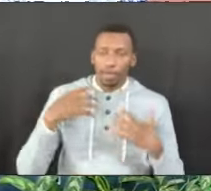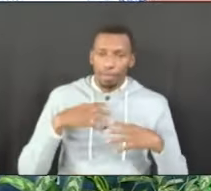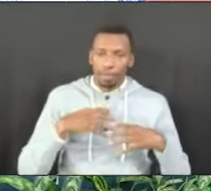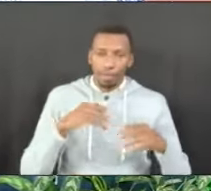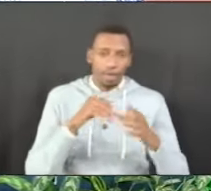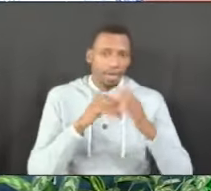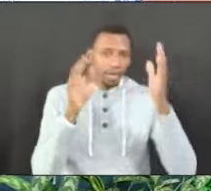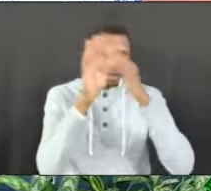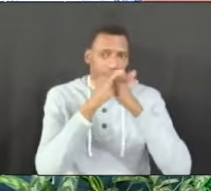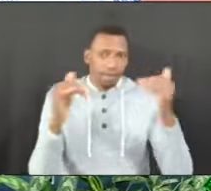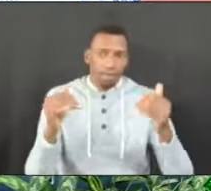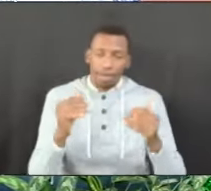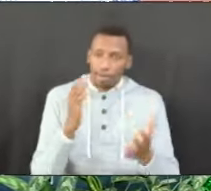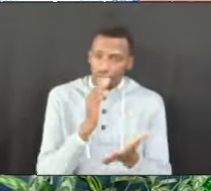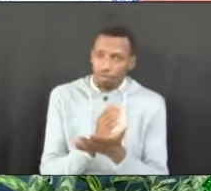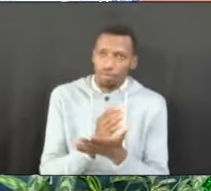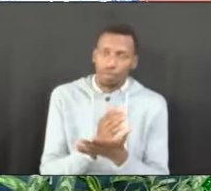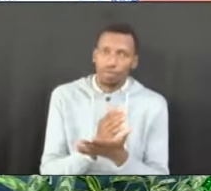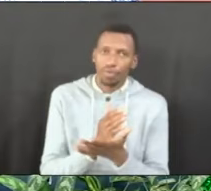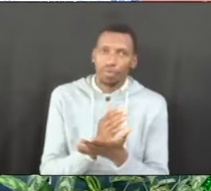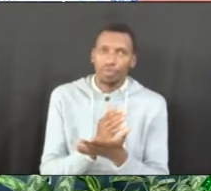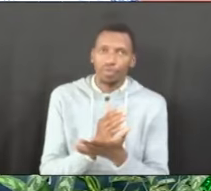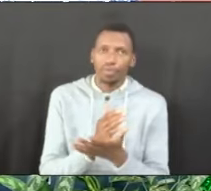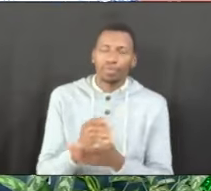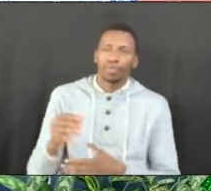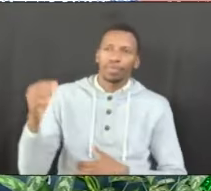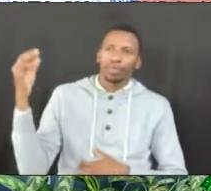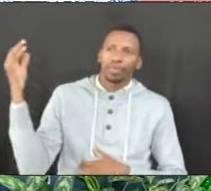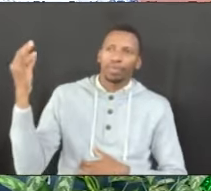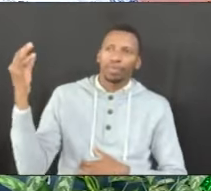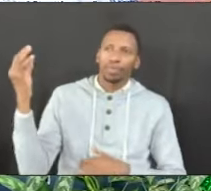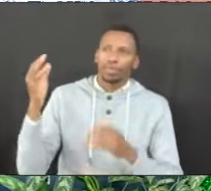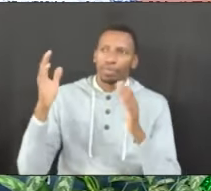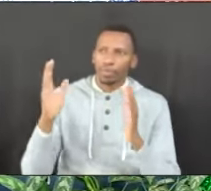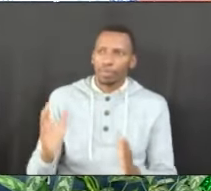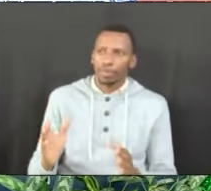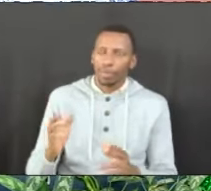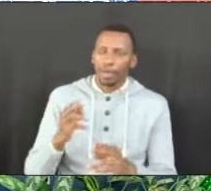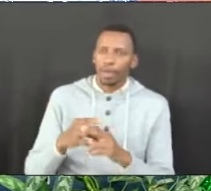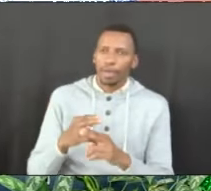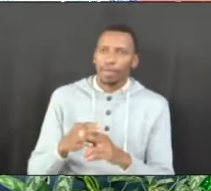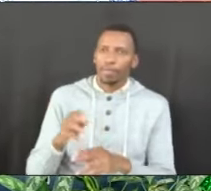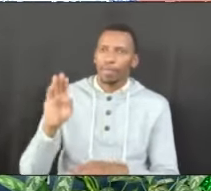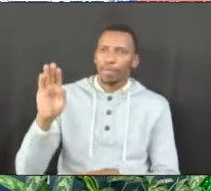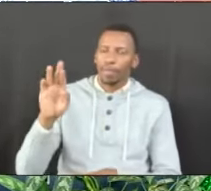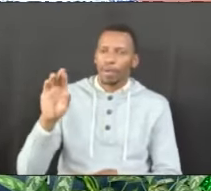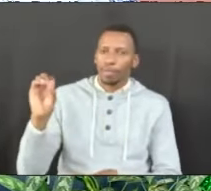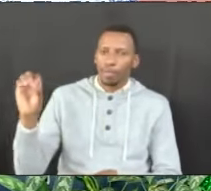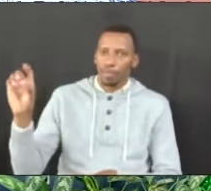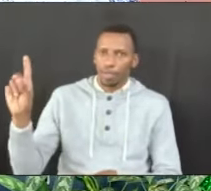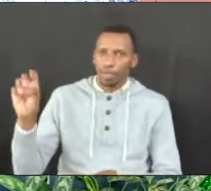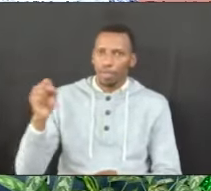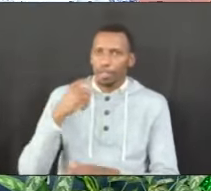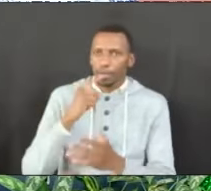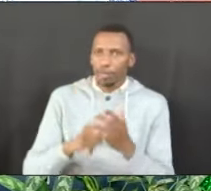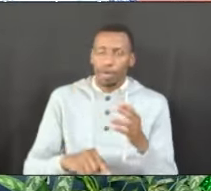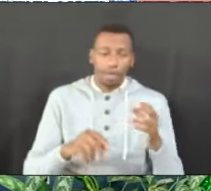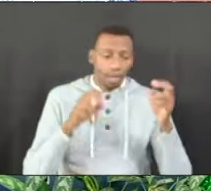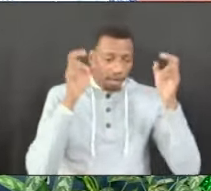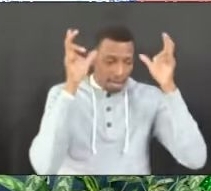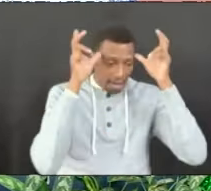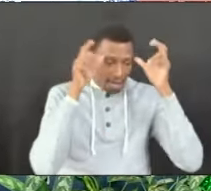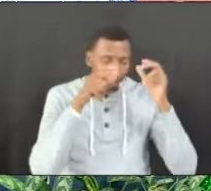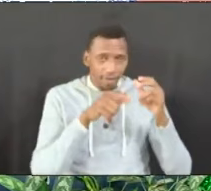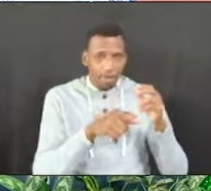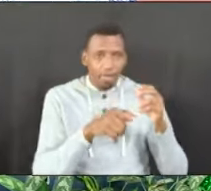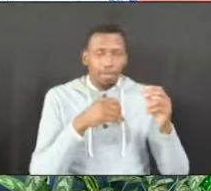They are literal. A preacher called C.D. Brooks once preached a sermon, and he was saying that the devil has an argument